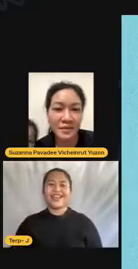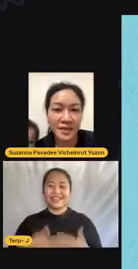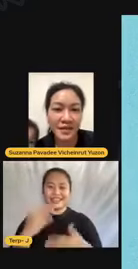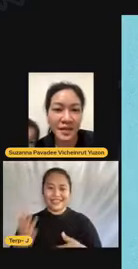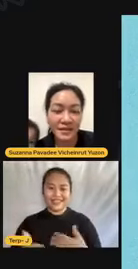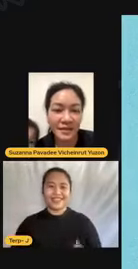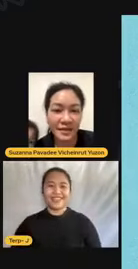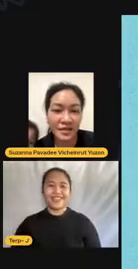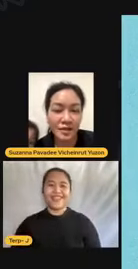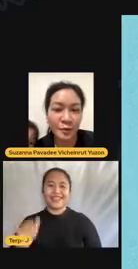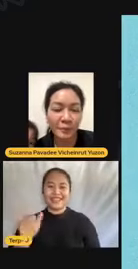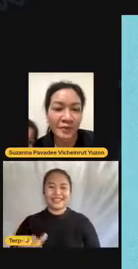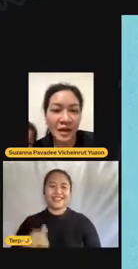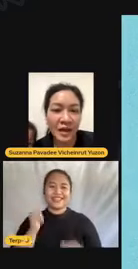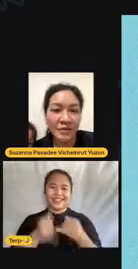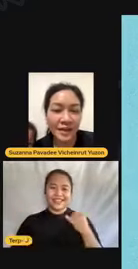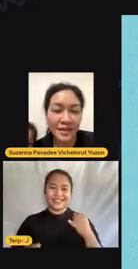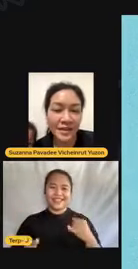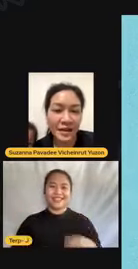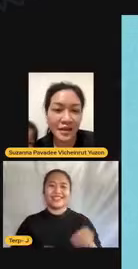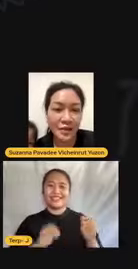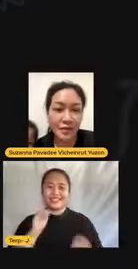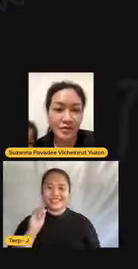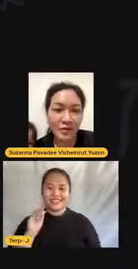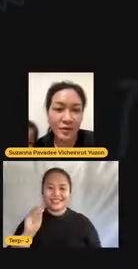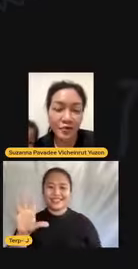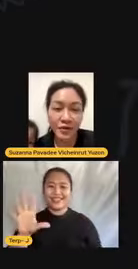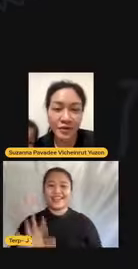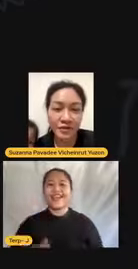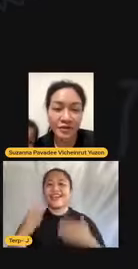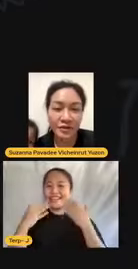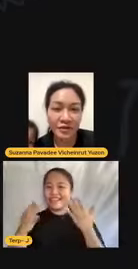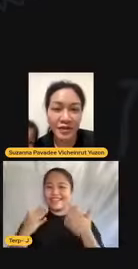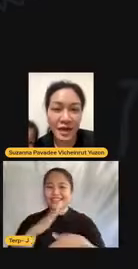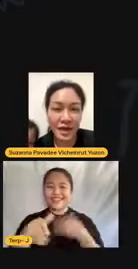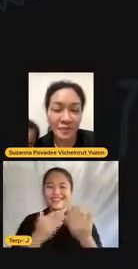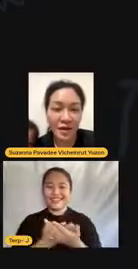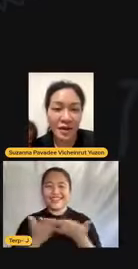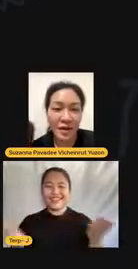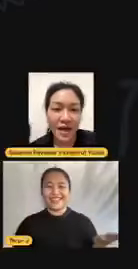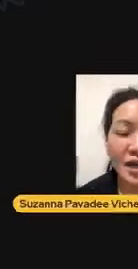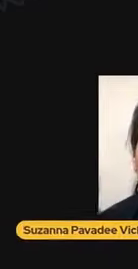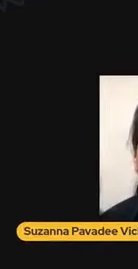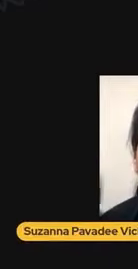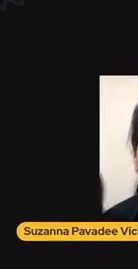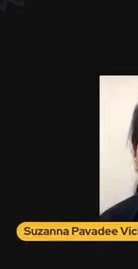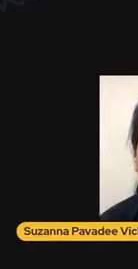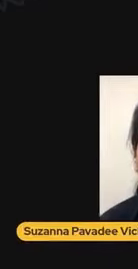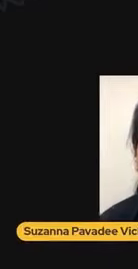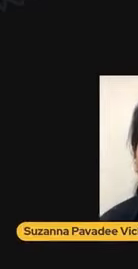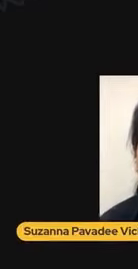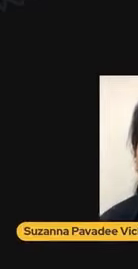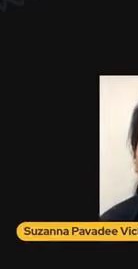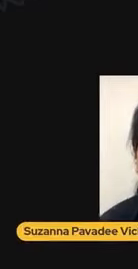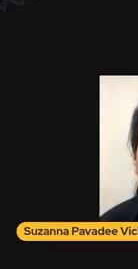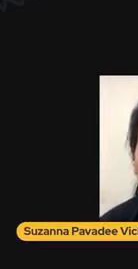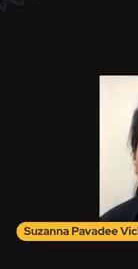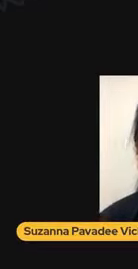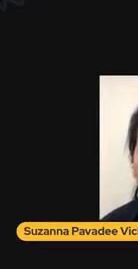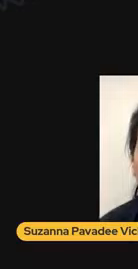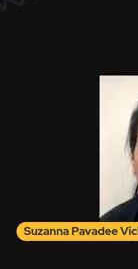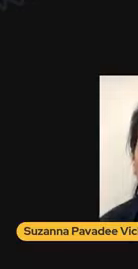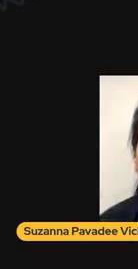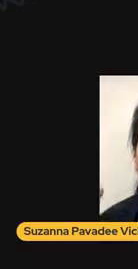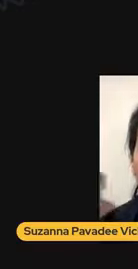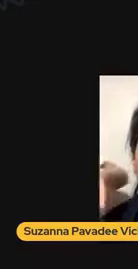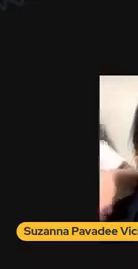think that might be the last slide. So I would like to thank you, everyone, for your time. And especially thank you to people